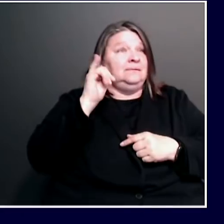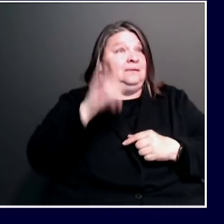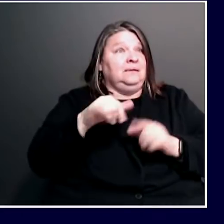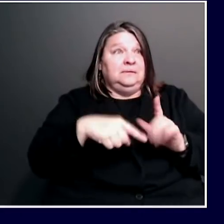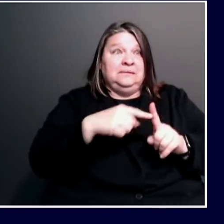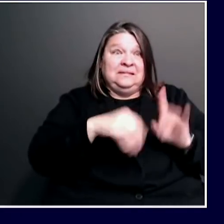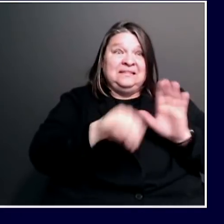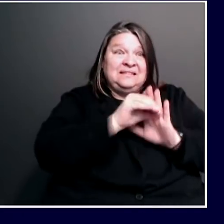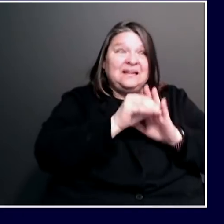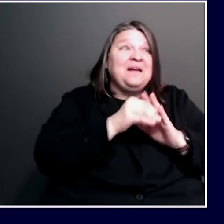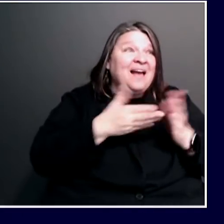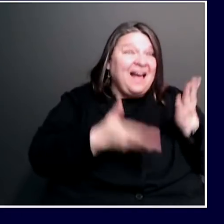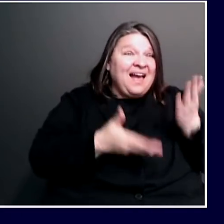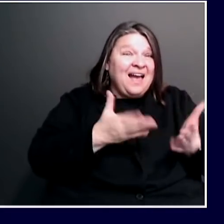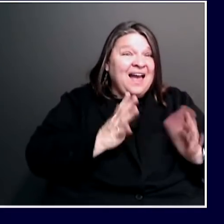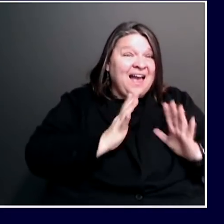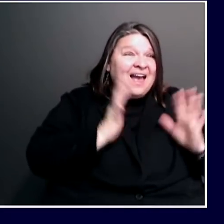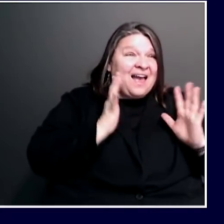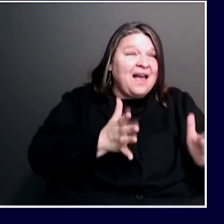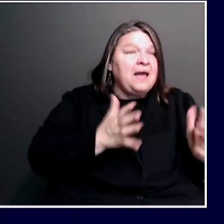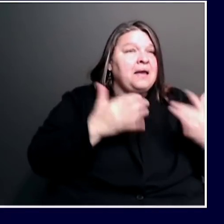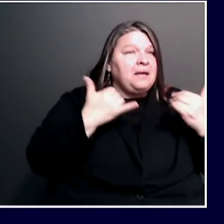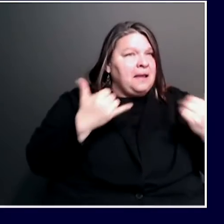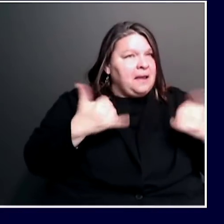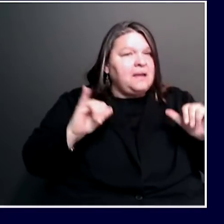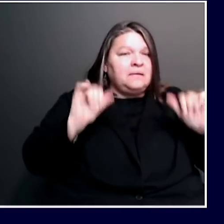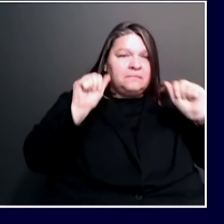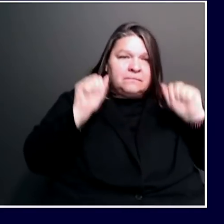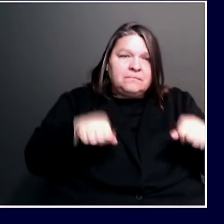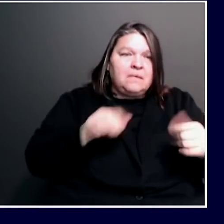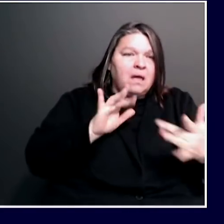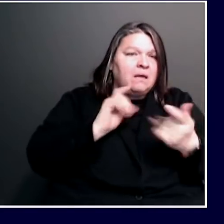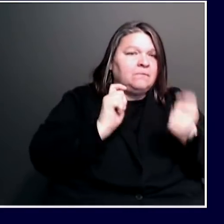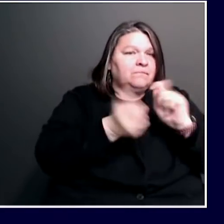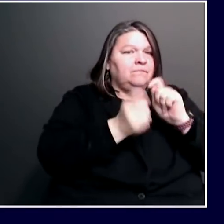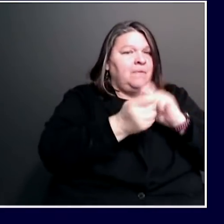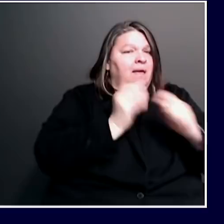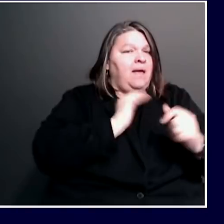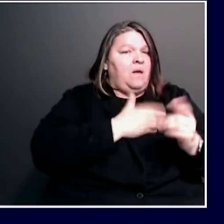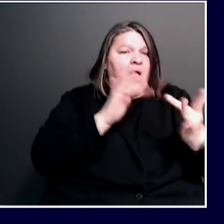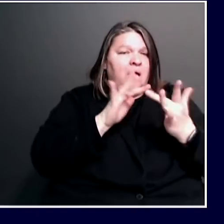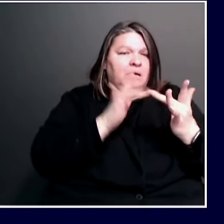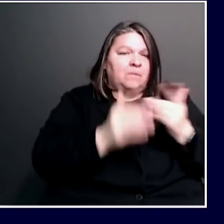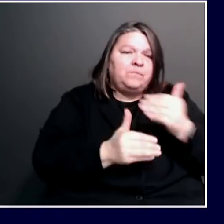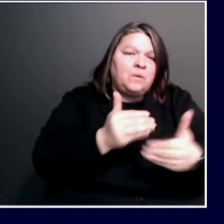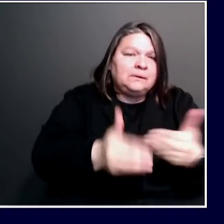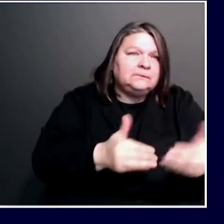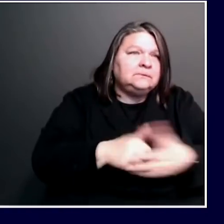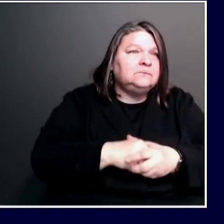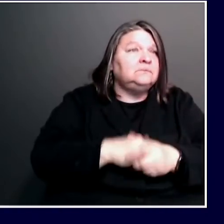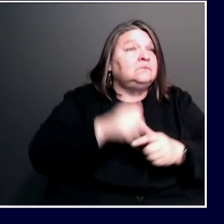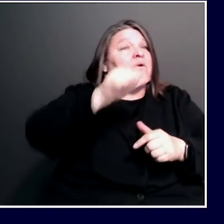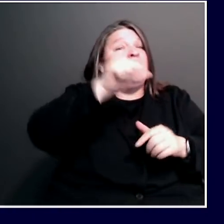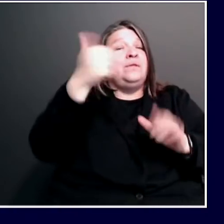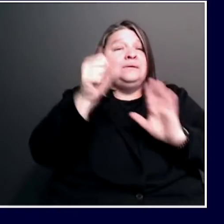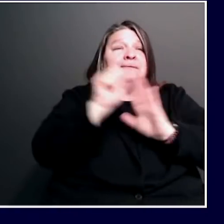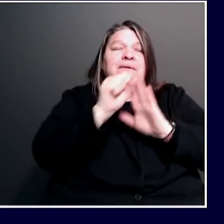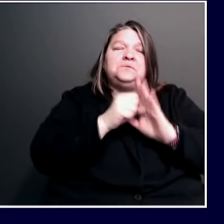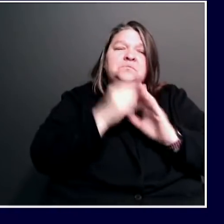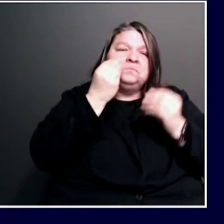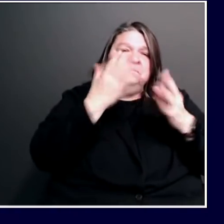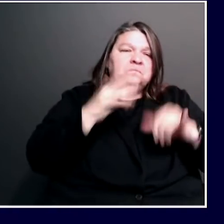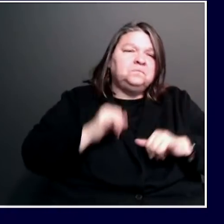not alone in doing this either. Other states recognize these same scientific realities and are moving in the same